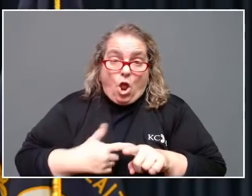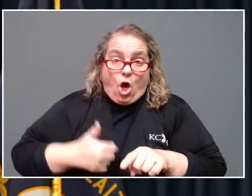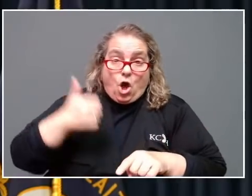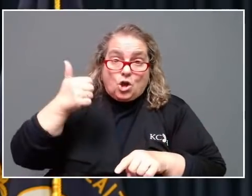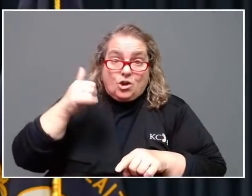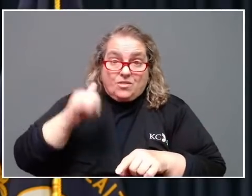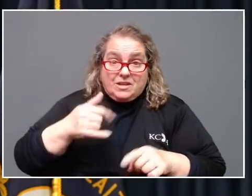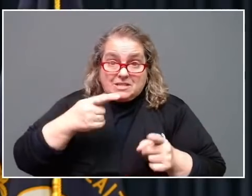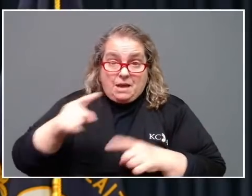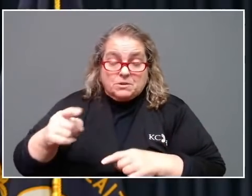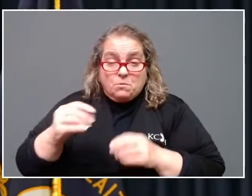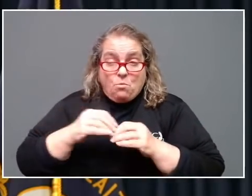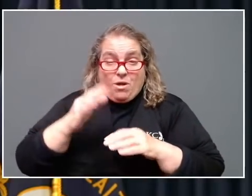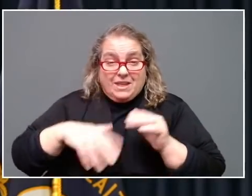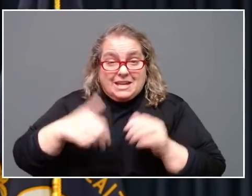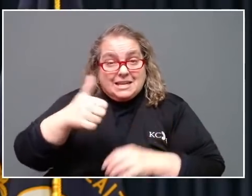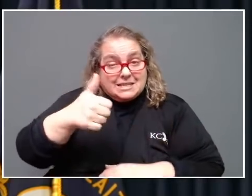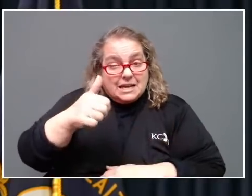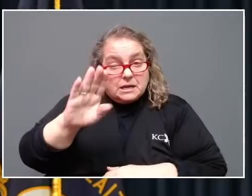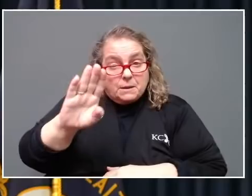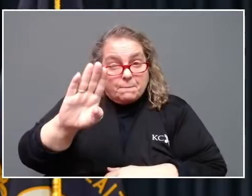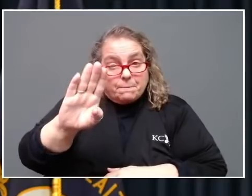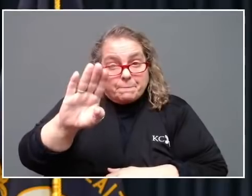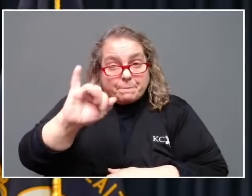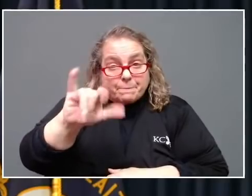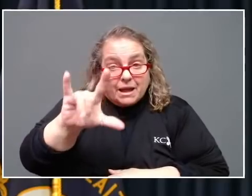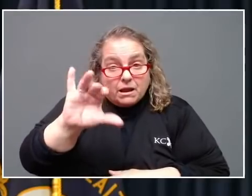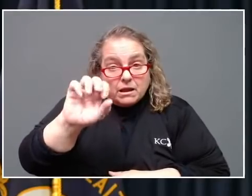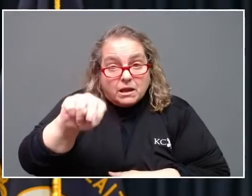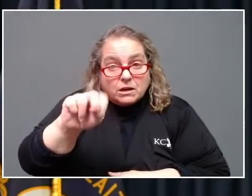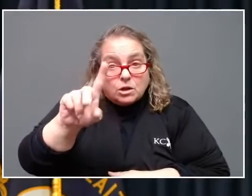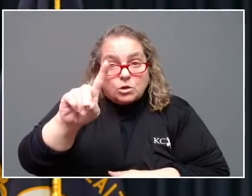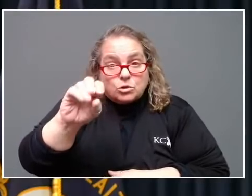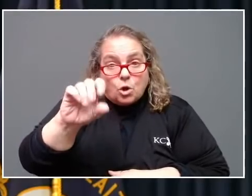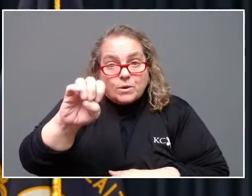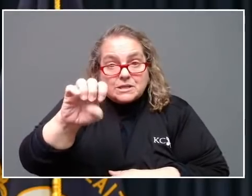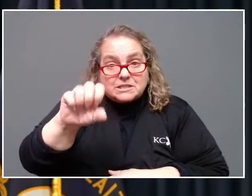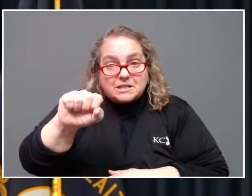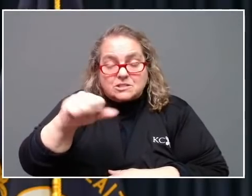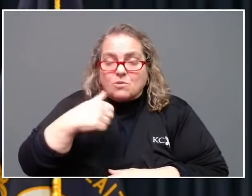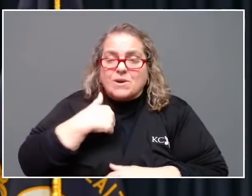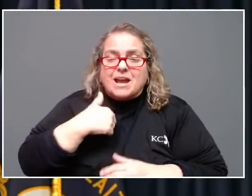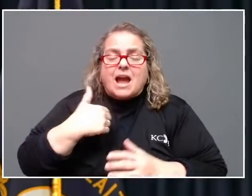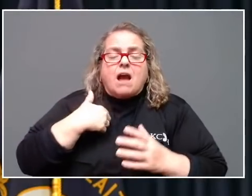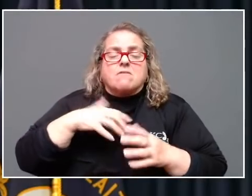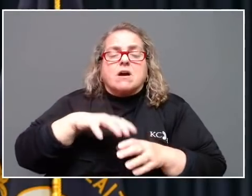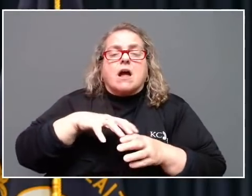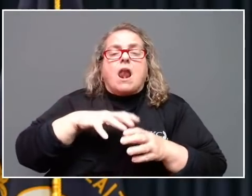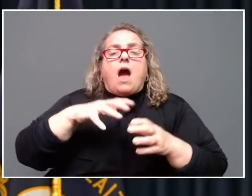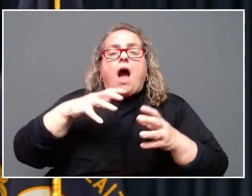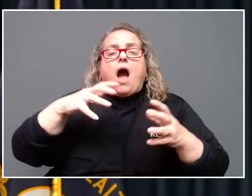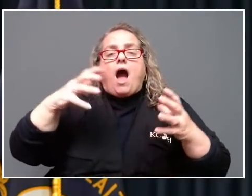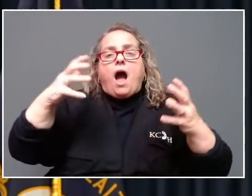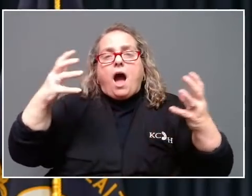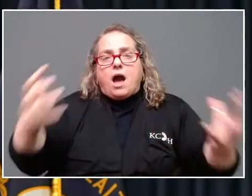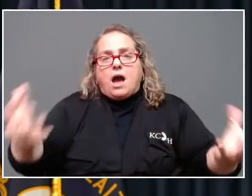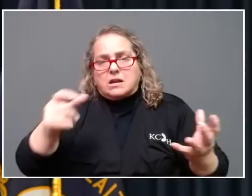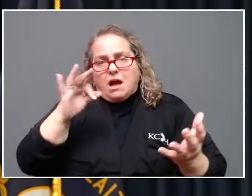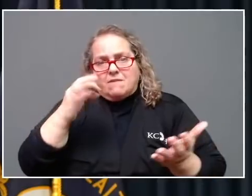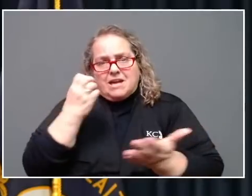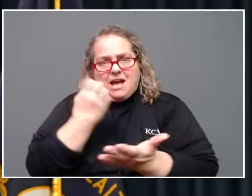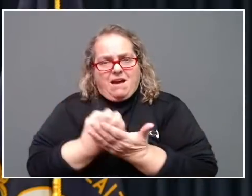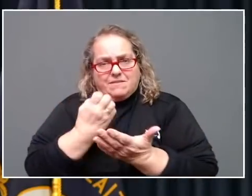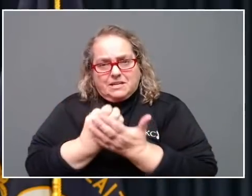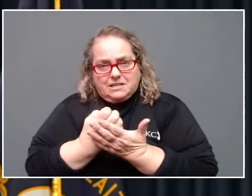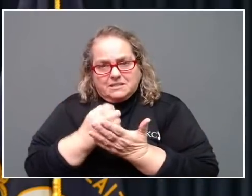of vaccine delivered worldwide, we are developing a mountain of evidence, multiple mountains of evidence, that the vaccines are